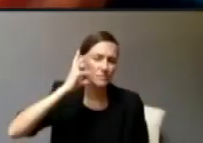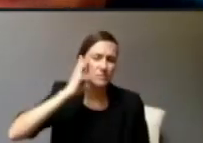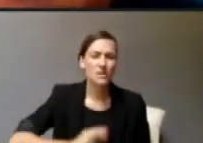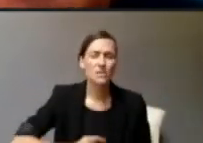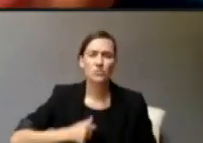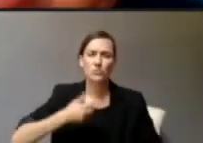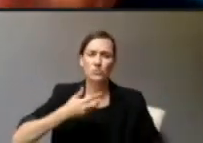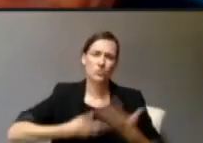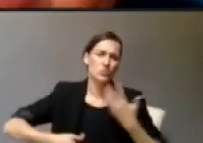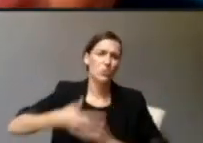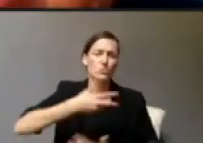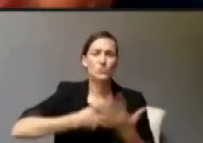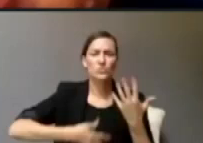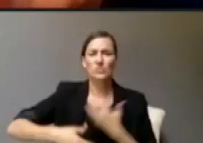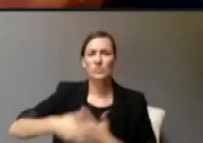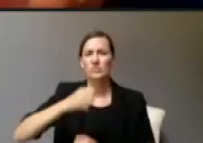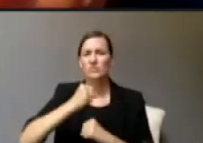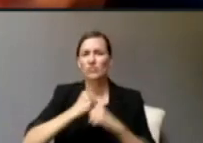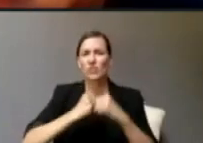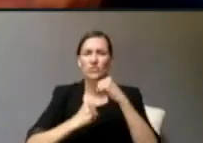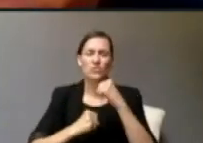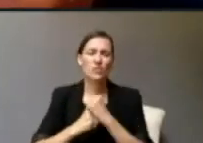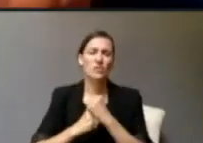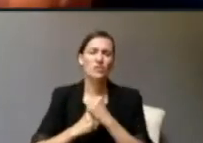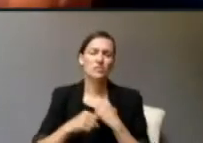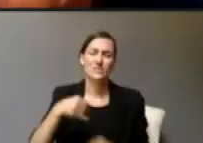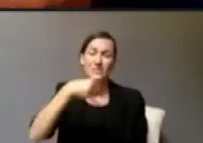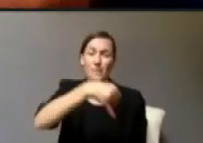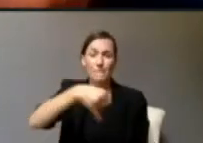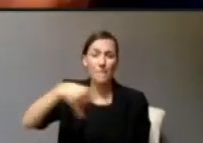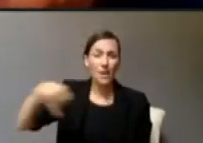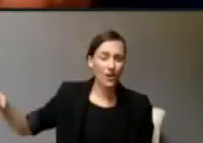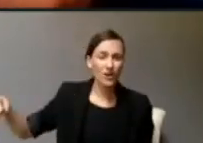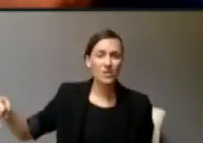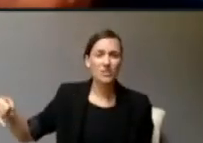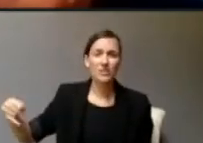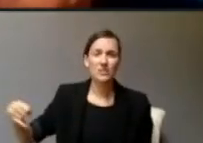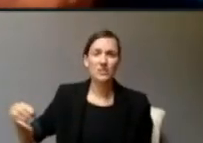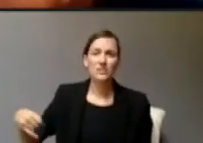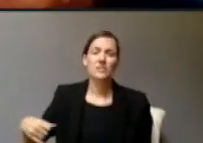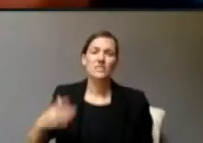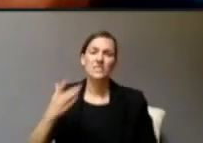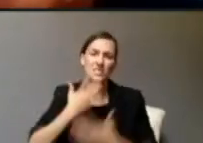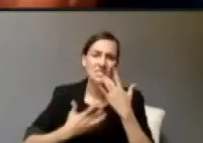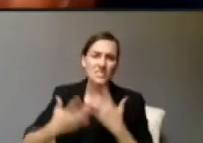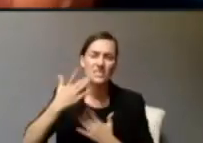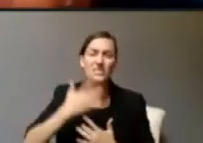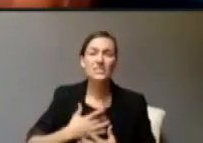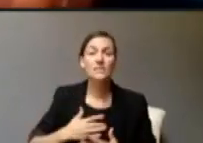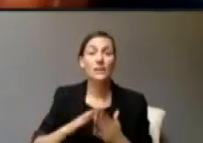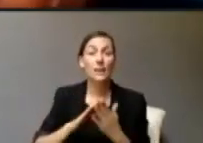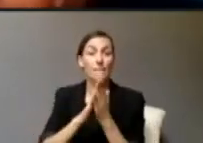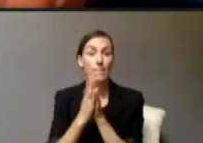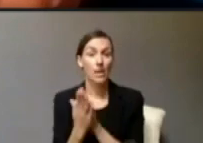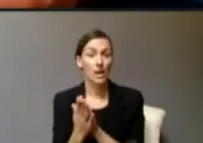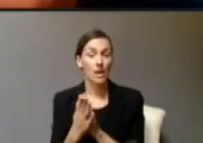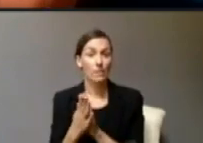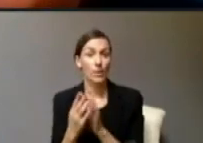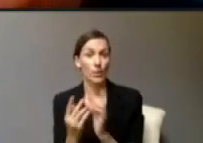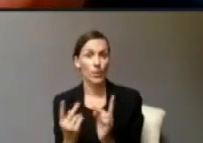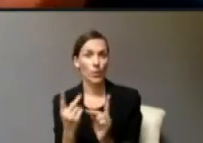social structures as barriers, it creates an even greater impact on the